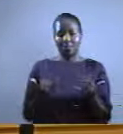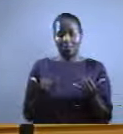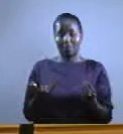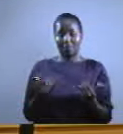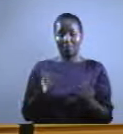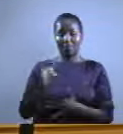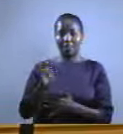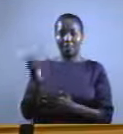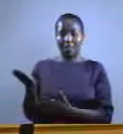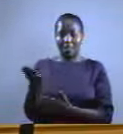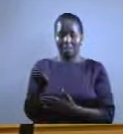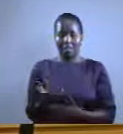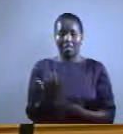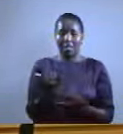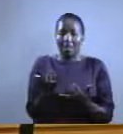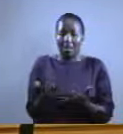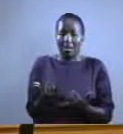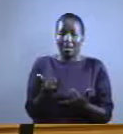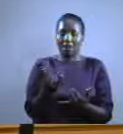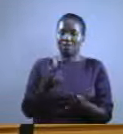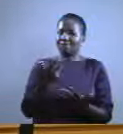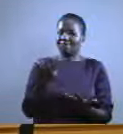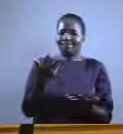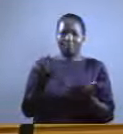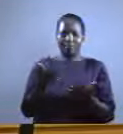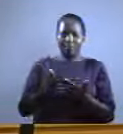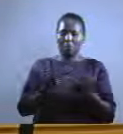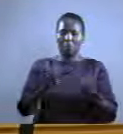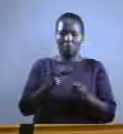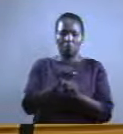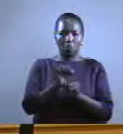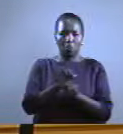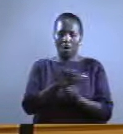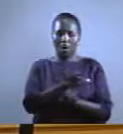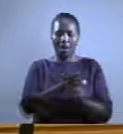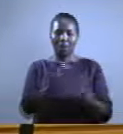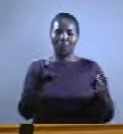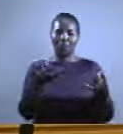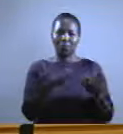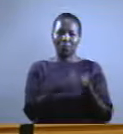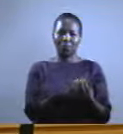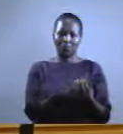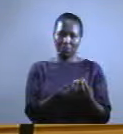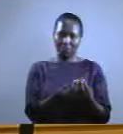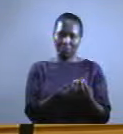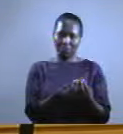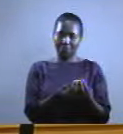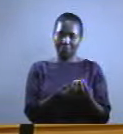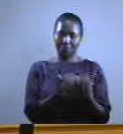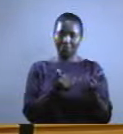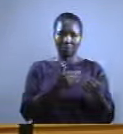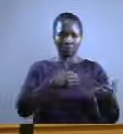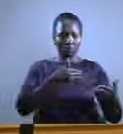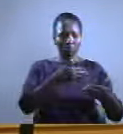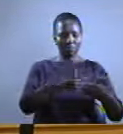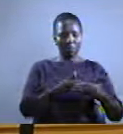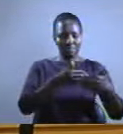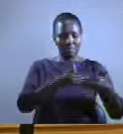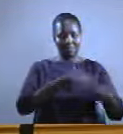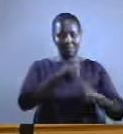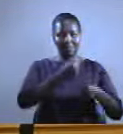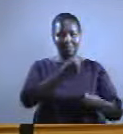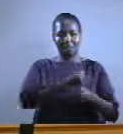time in which we find sweeping unemployment in South Africa, with our second quarter figures of this